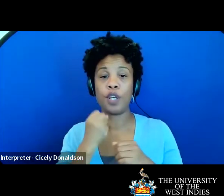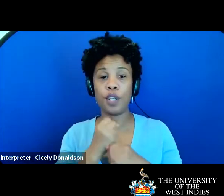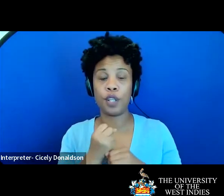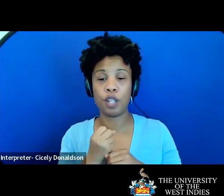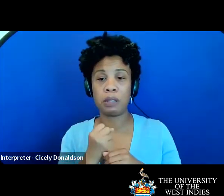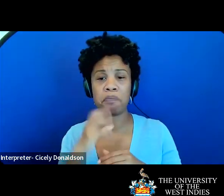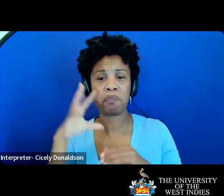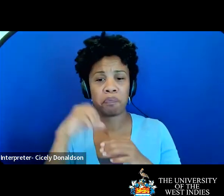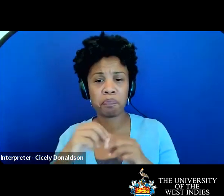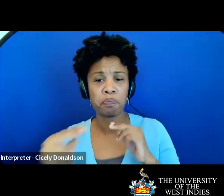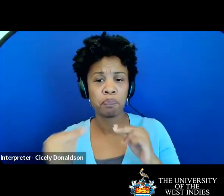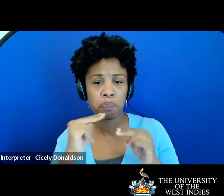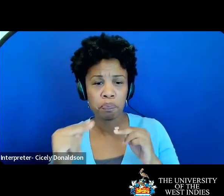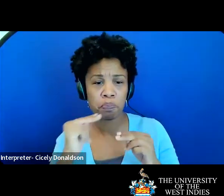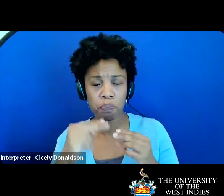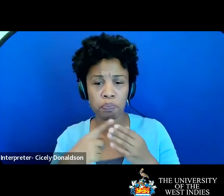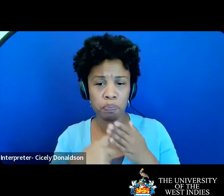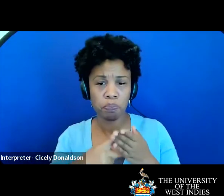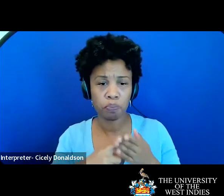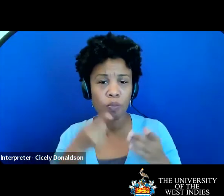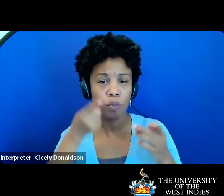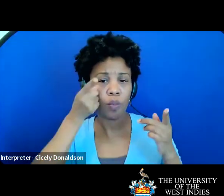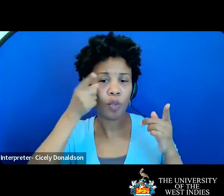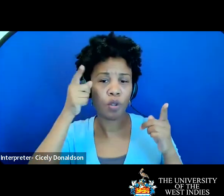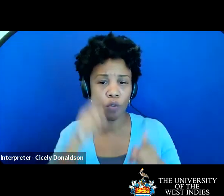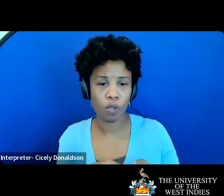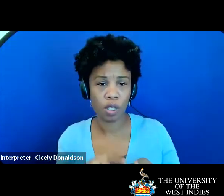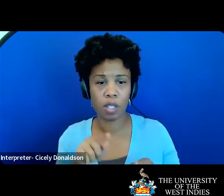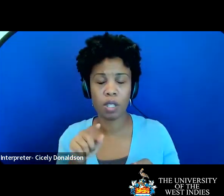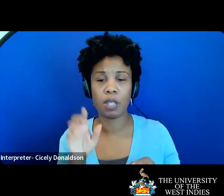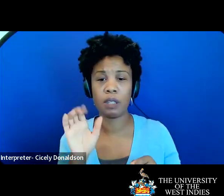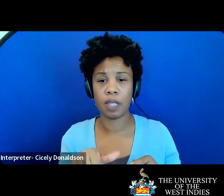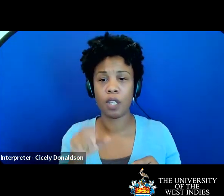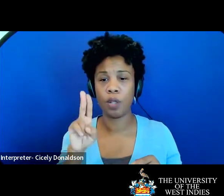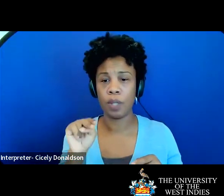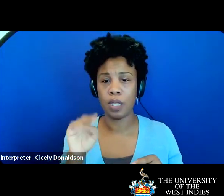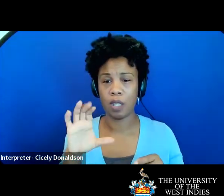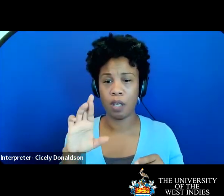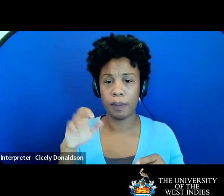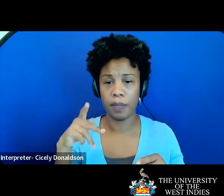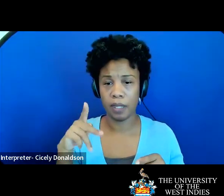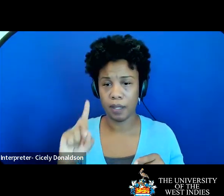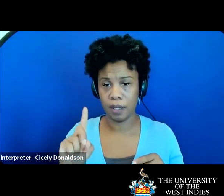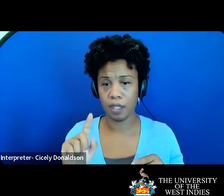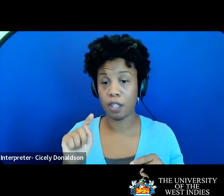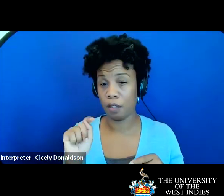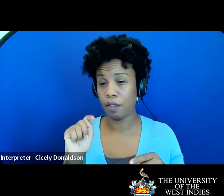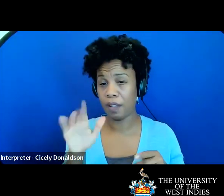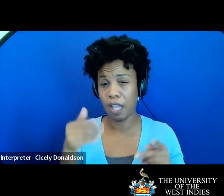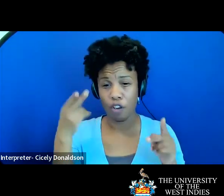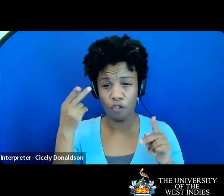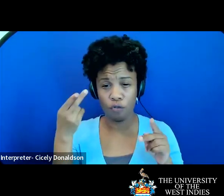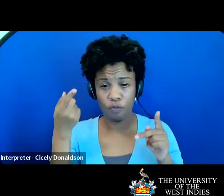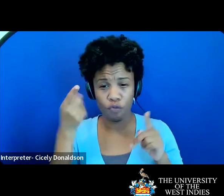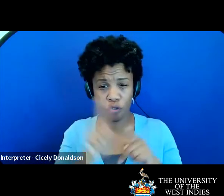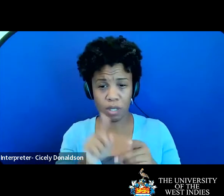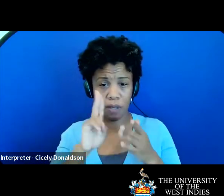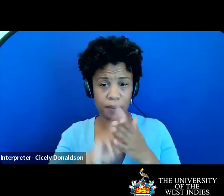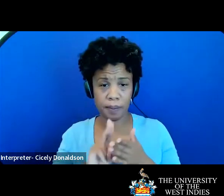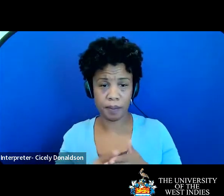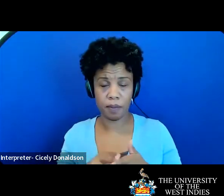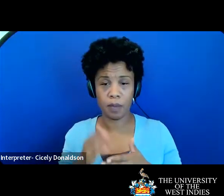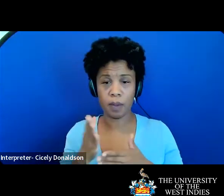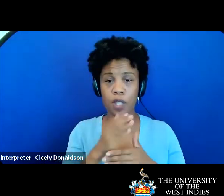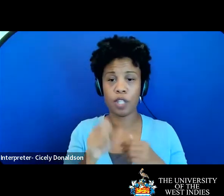and finalization of this treaty, that's the UNCRPD, between 2002 and